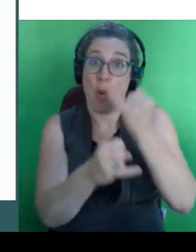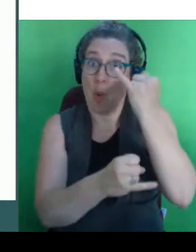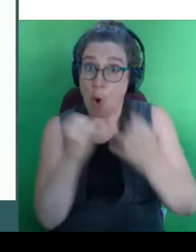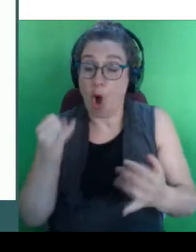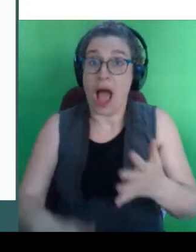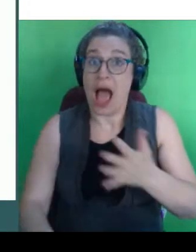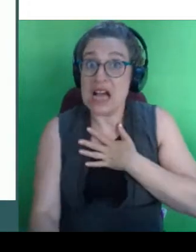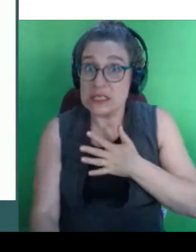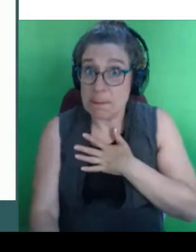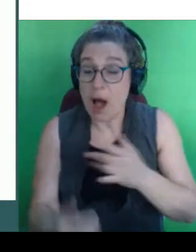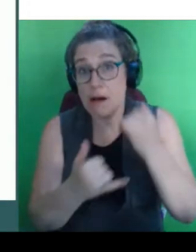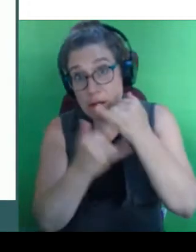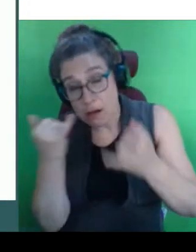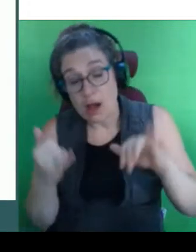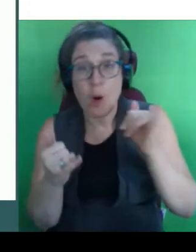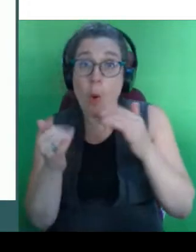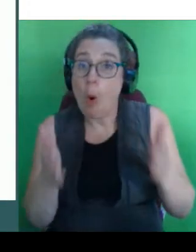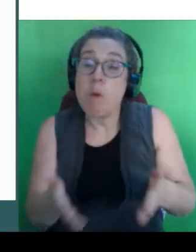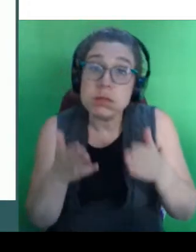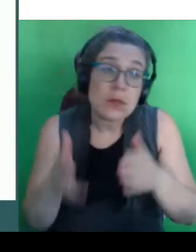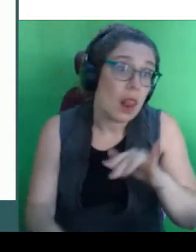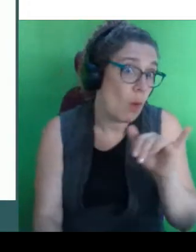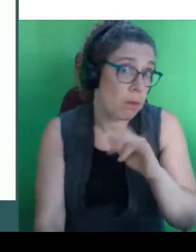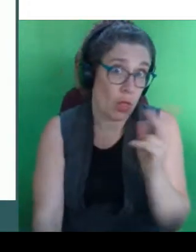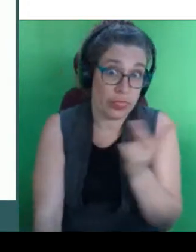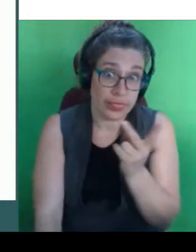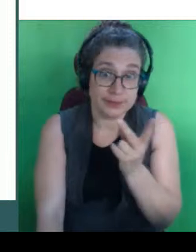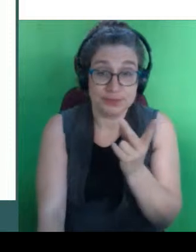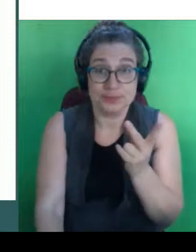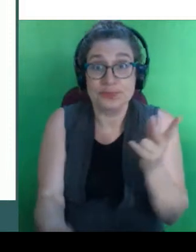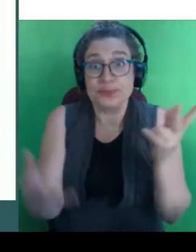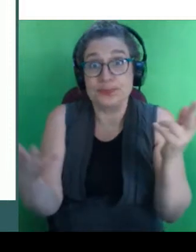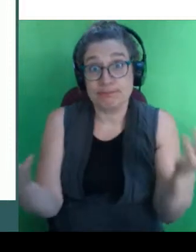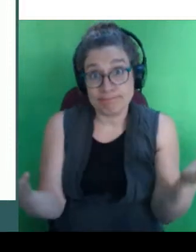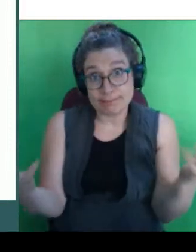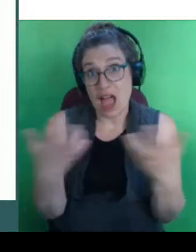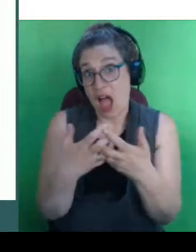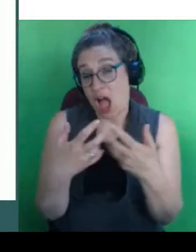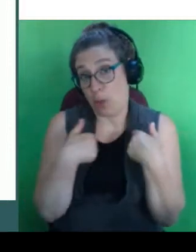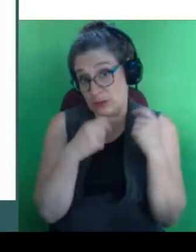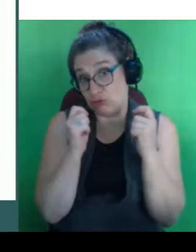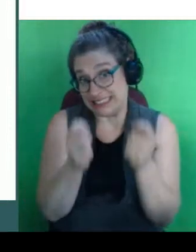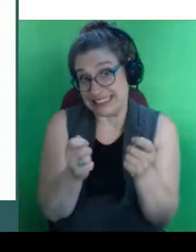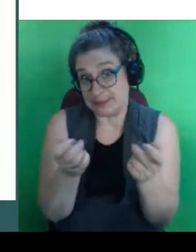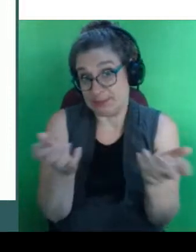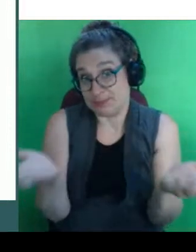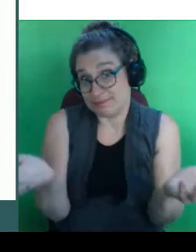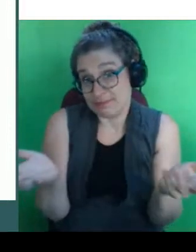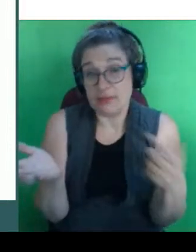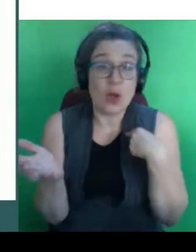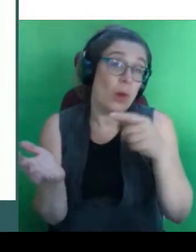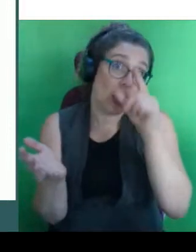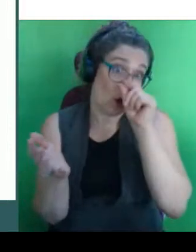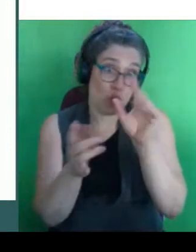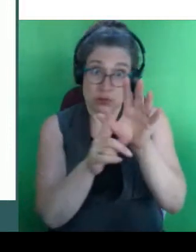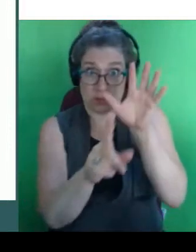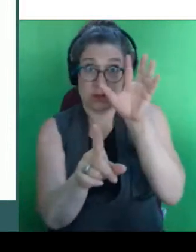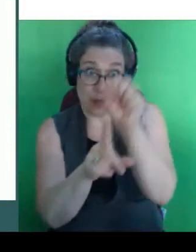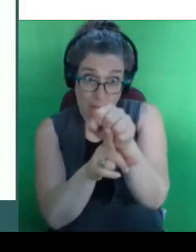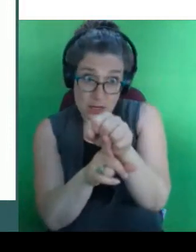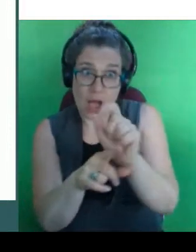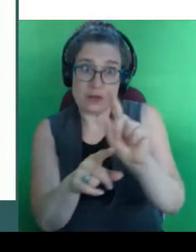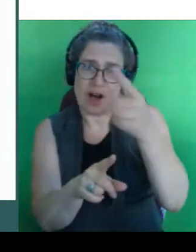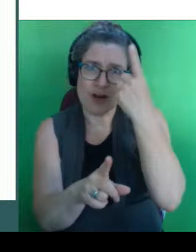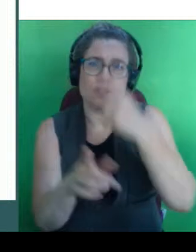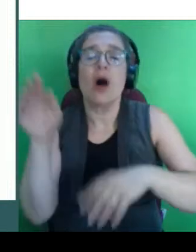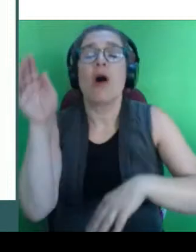or both. So how do we treat it? Well, we make a diagnosis by taking a good history of